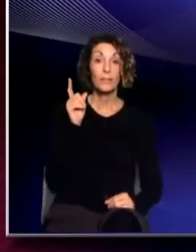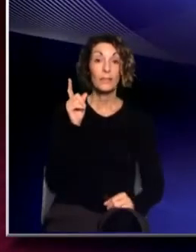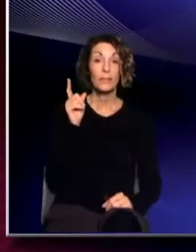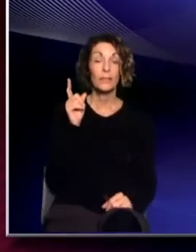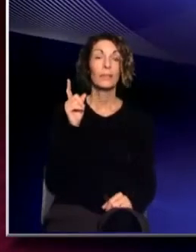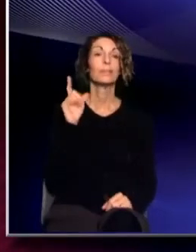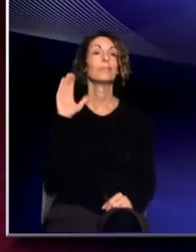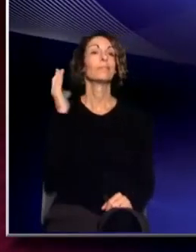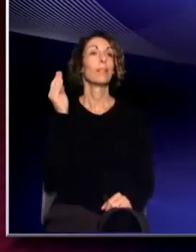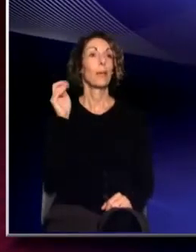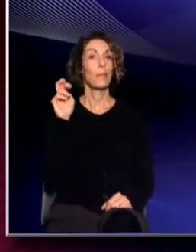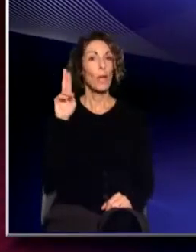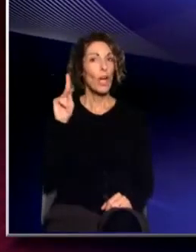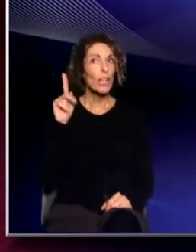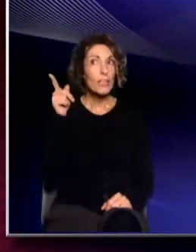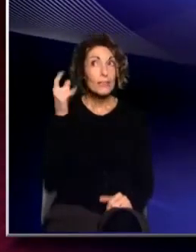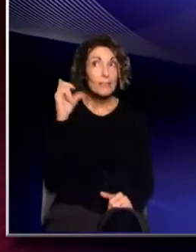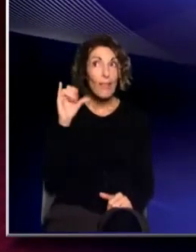Mark?